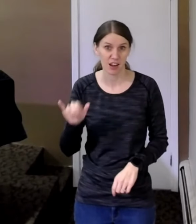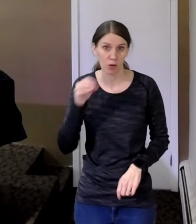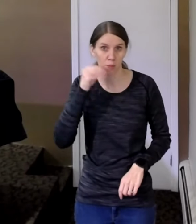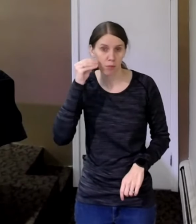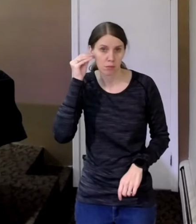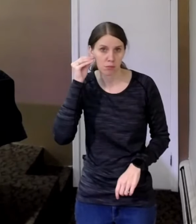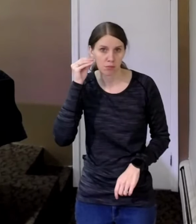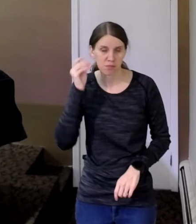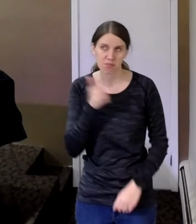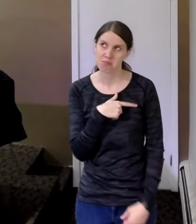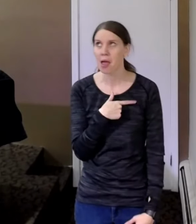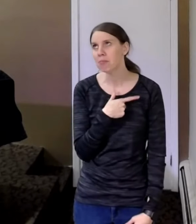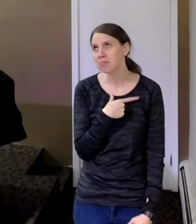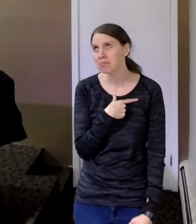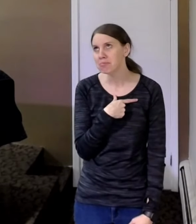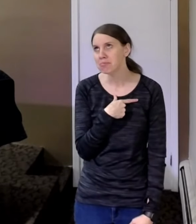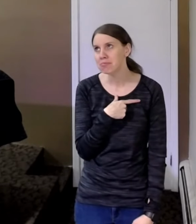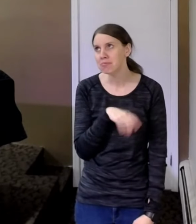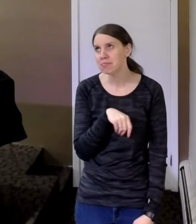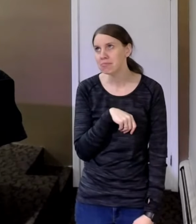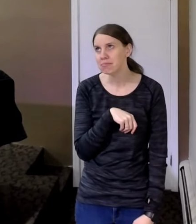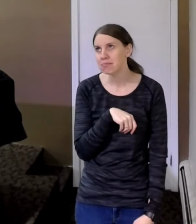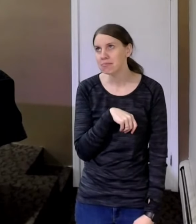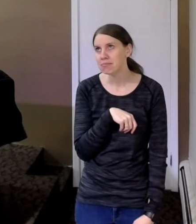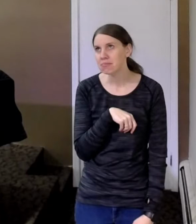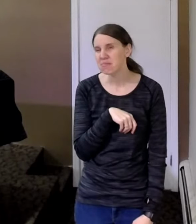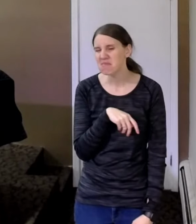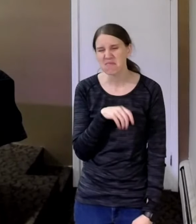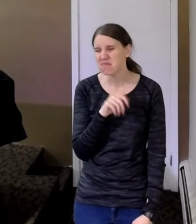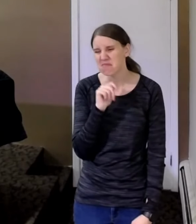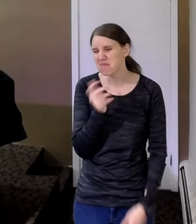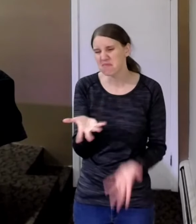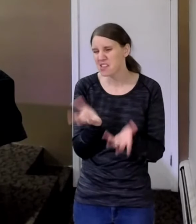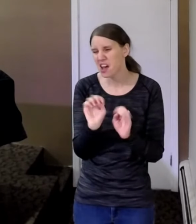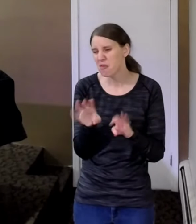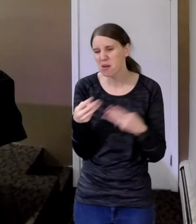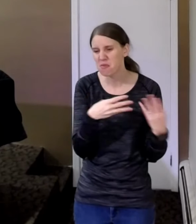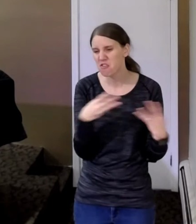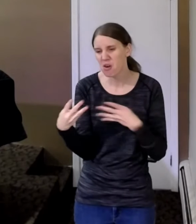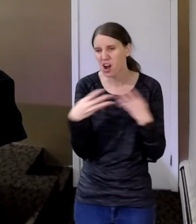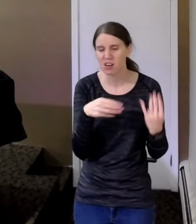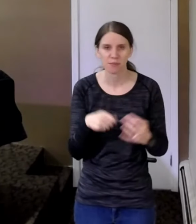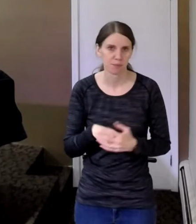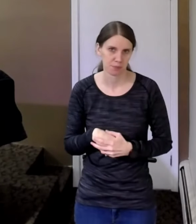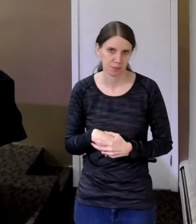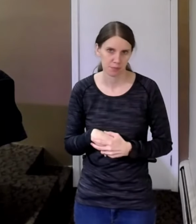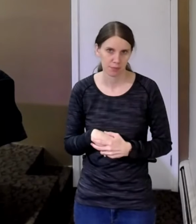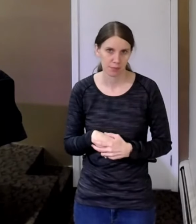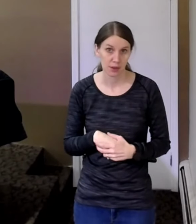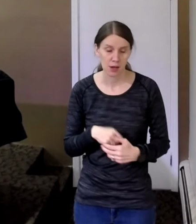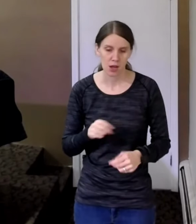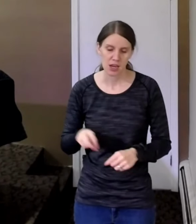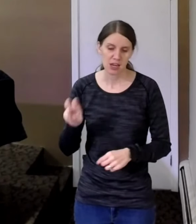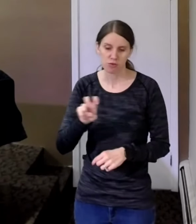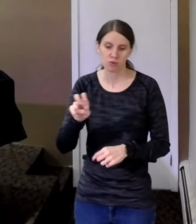being lazy. I don't want to go fight. He goes up on the rooftop, it says.